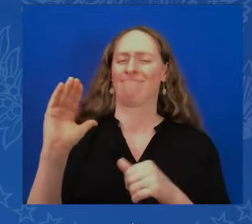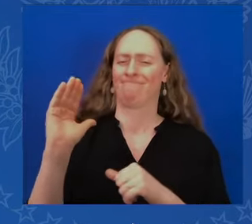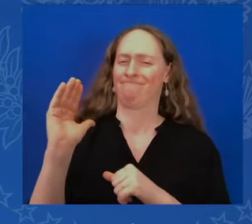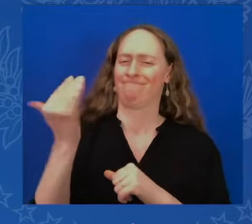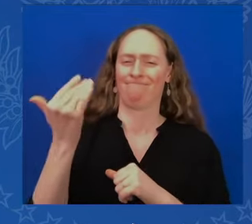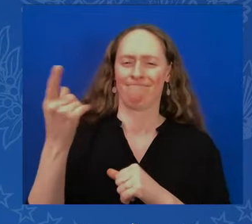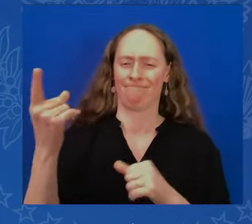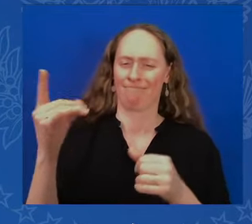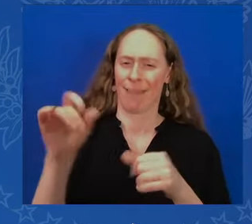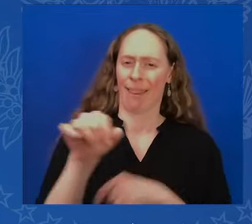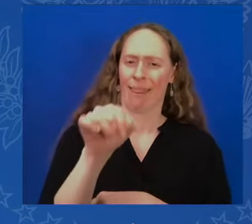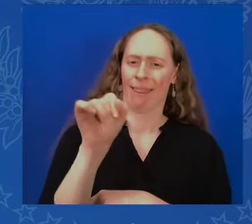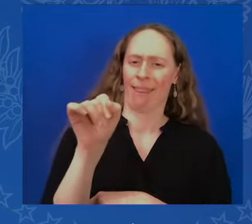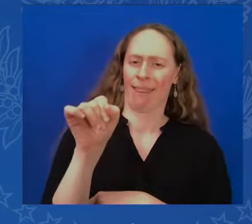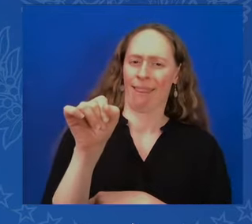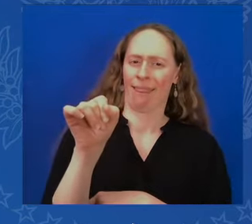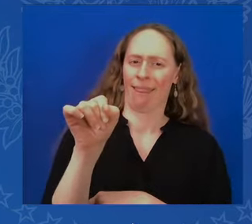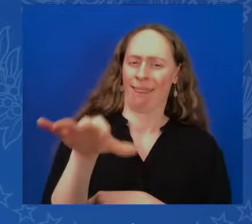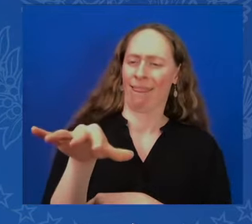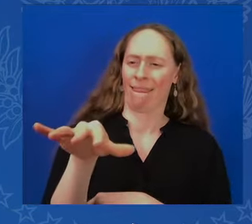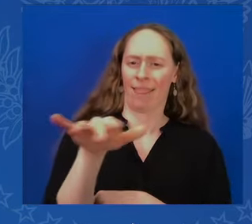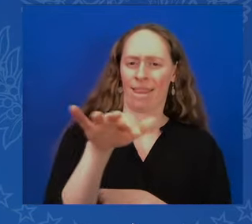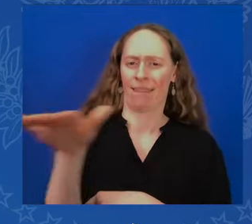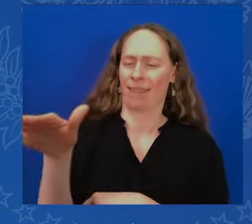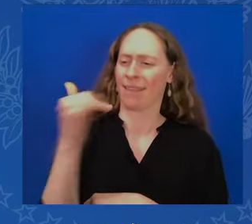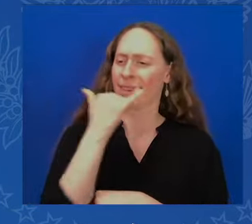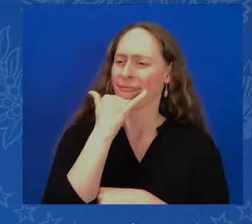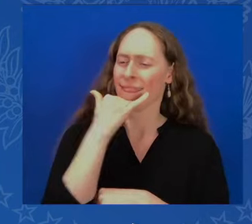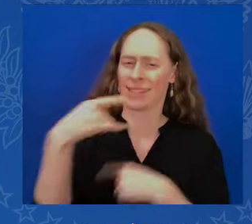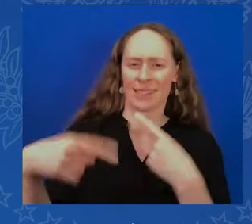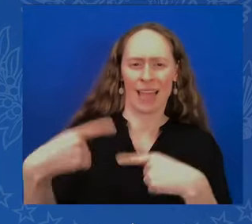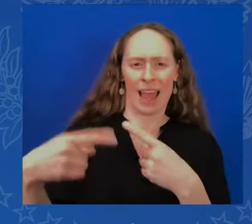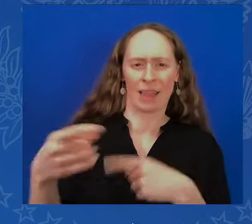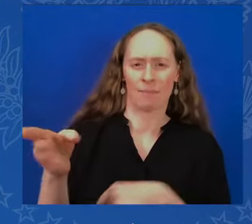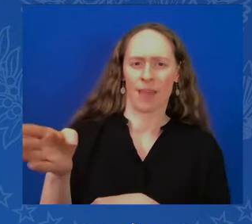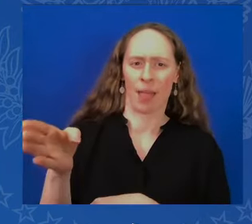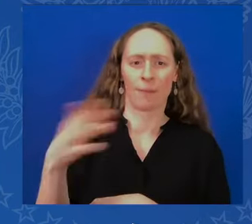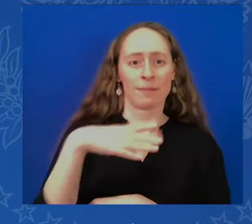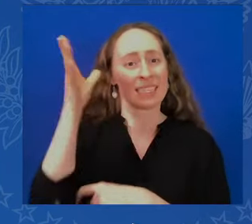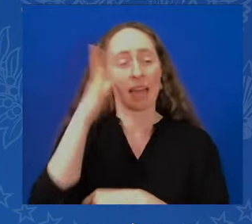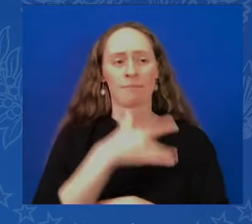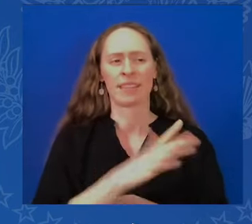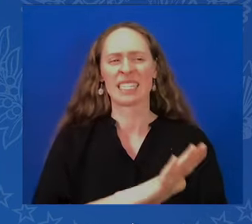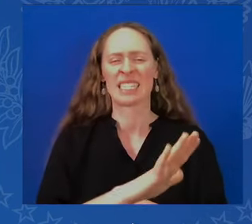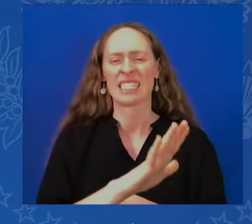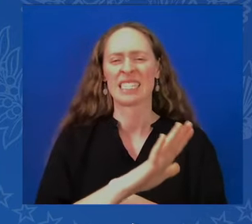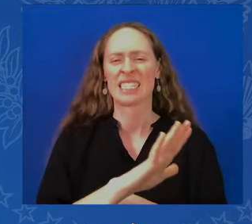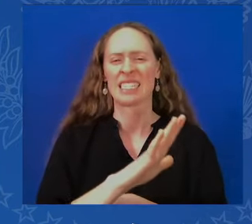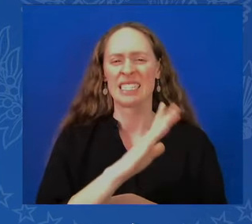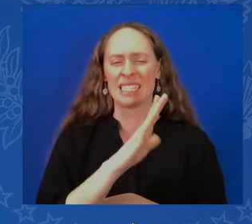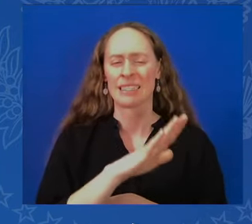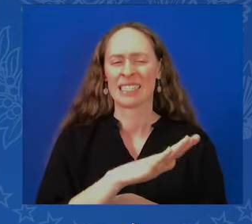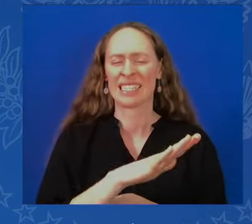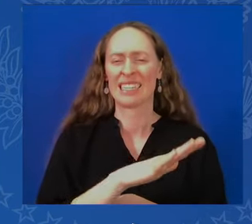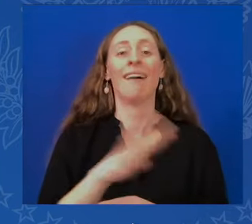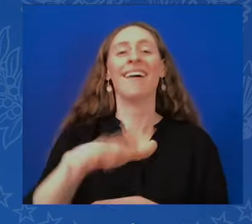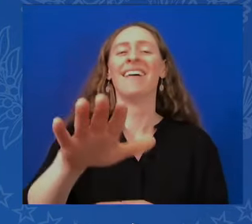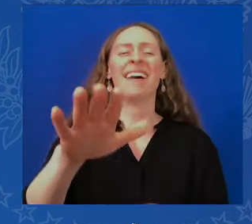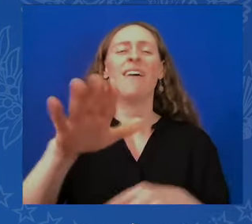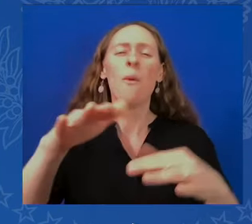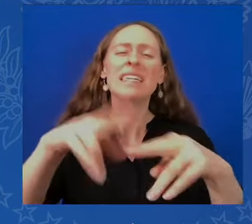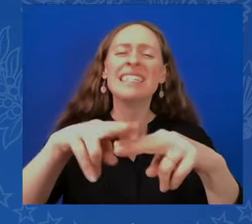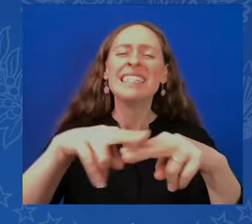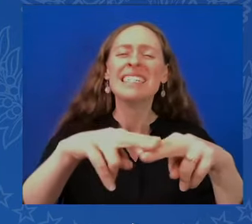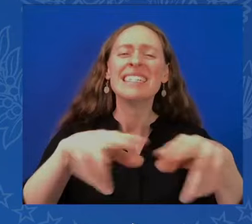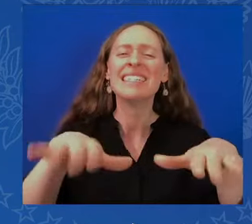My dad and the Biden, please sit down. The Biden family goes all the way back to being watermen in this bay for a long, long time, back